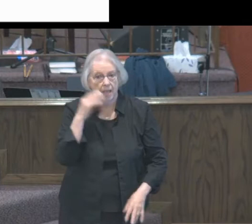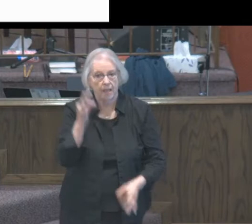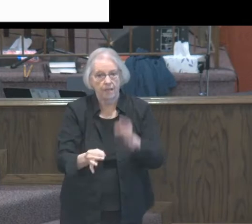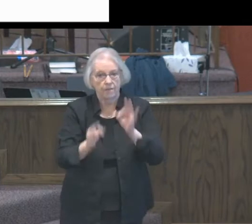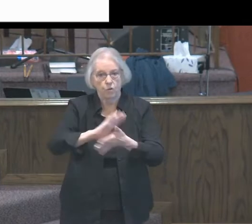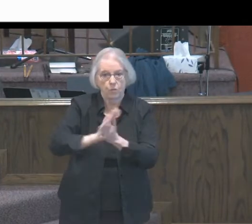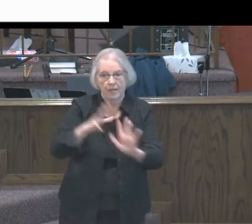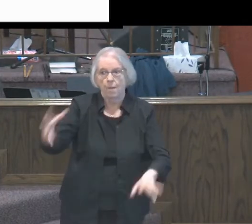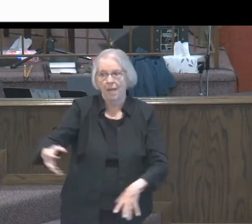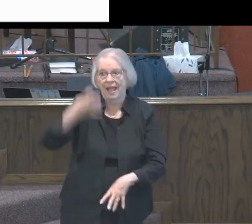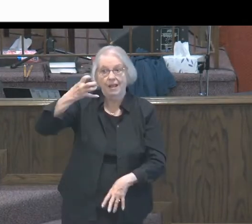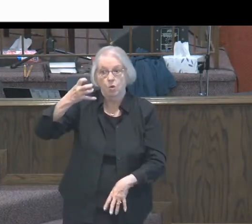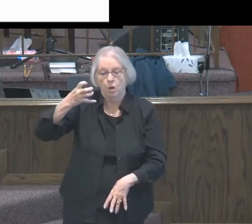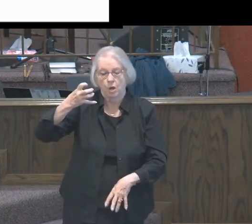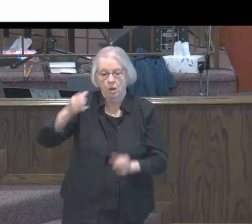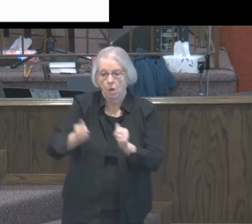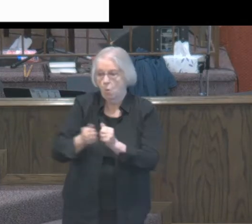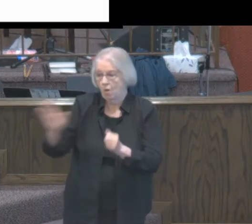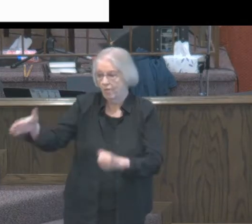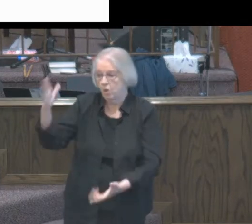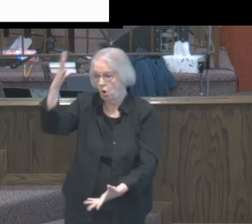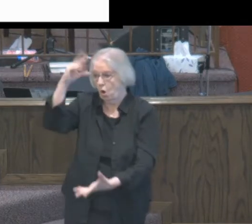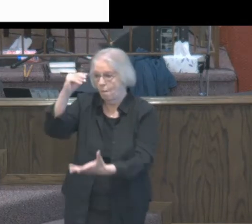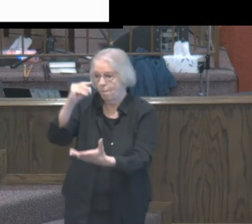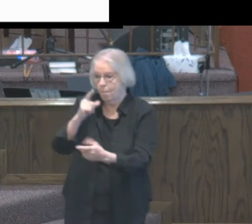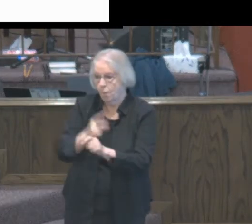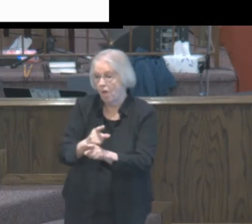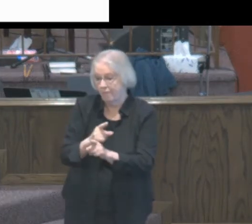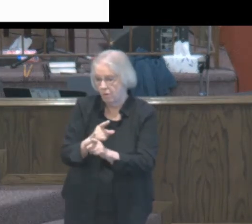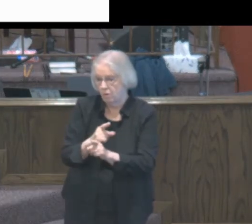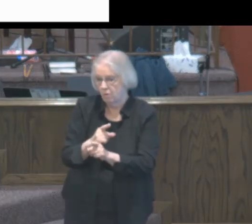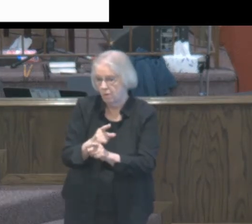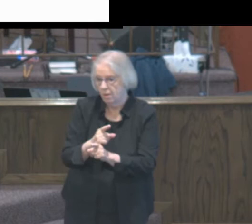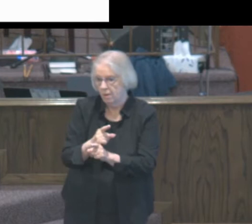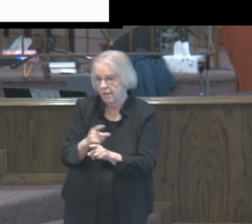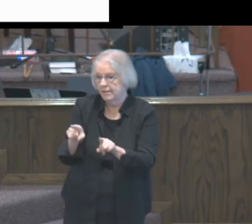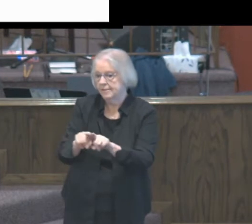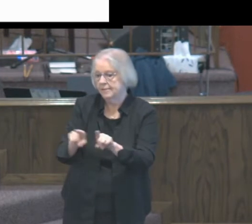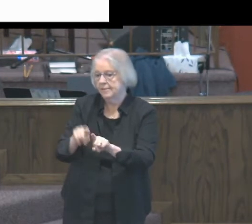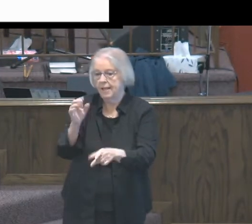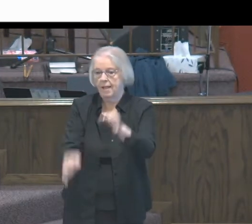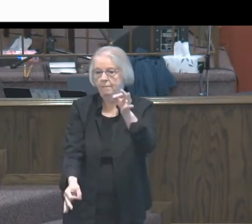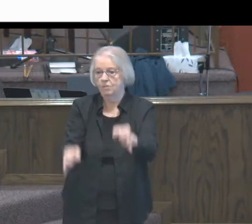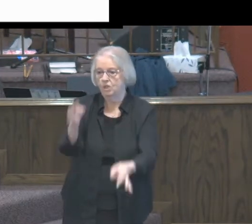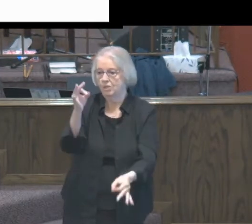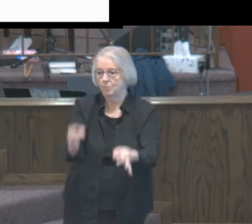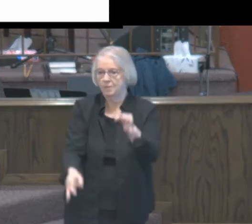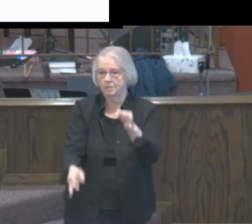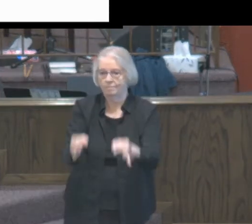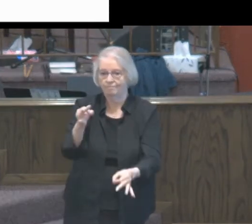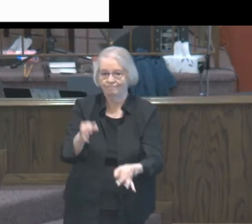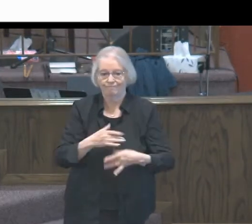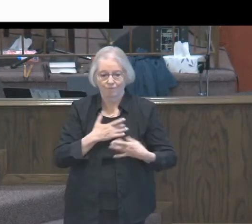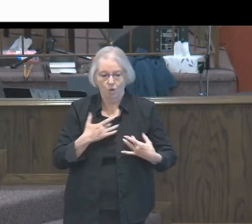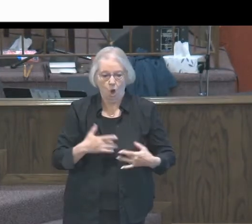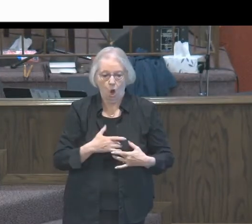his brother without a cause shall be in danger of the judgment. And whoever says